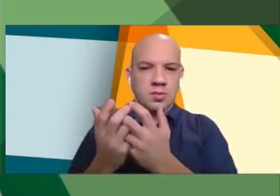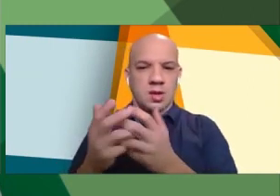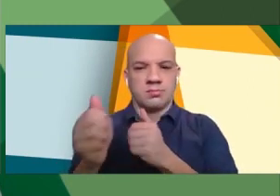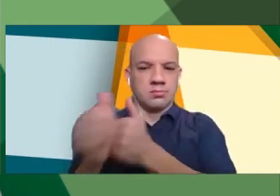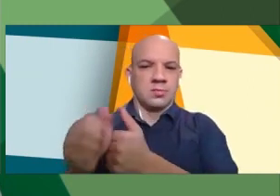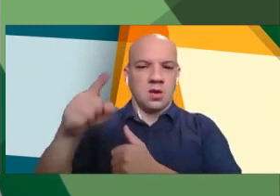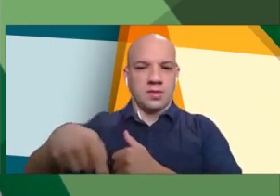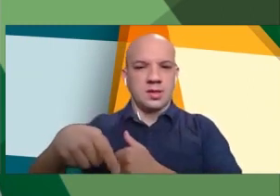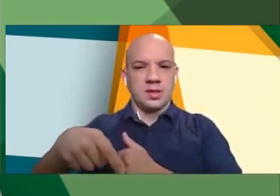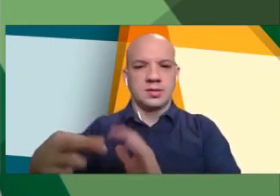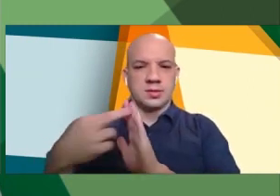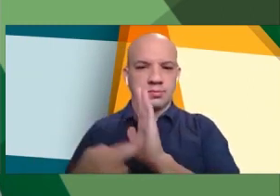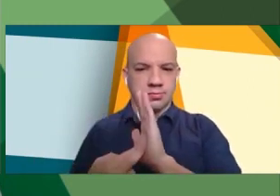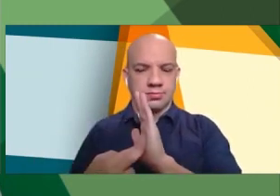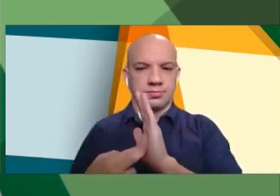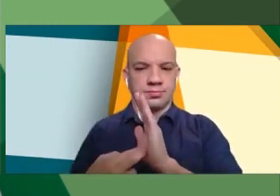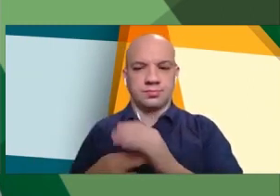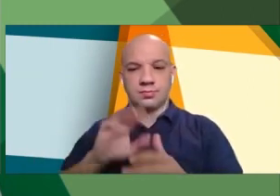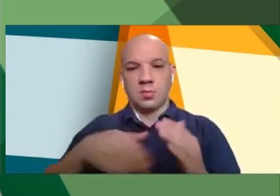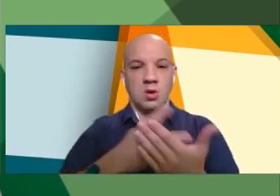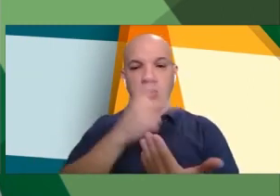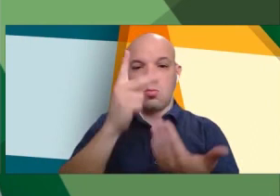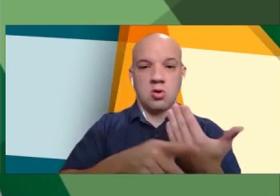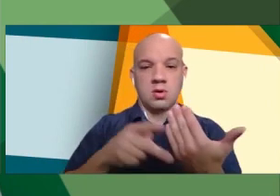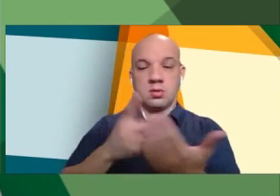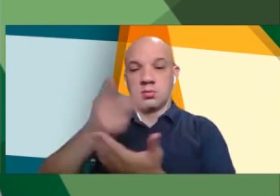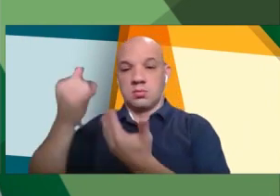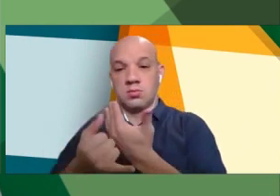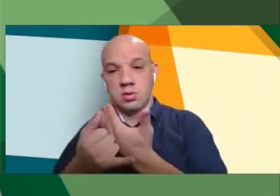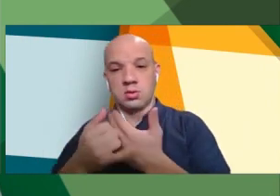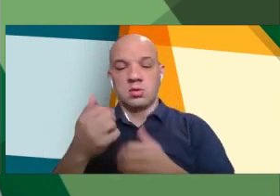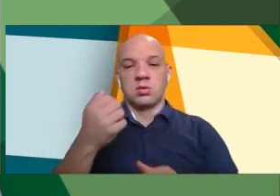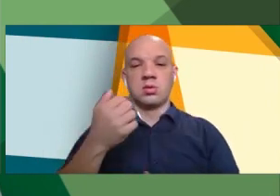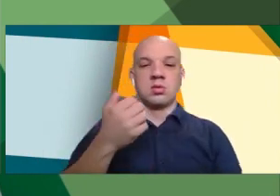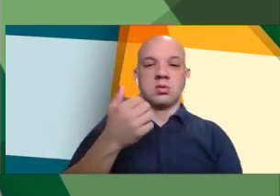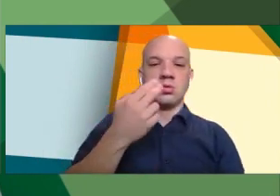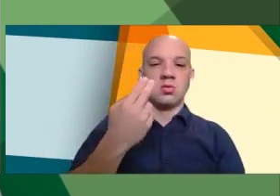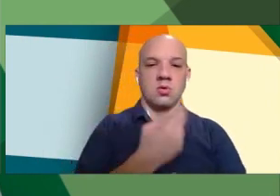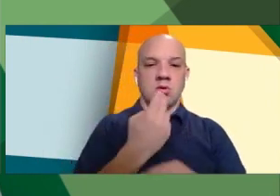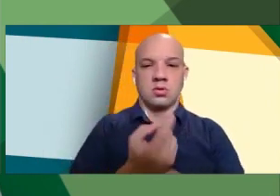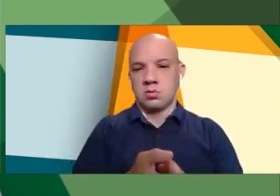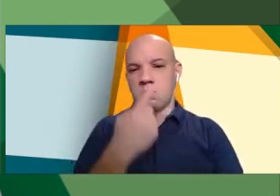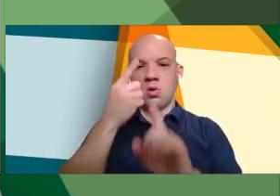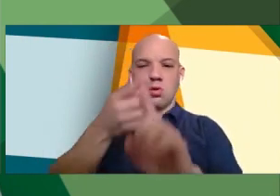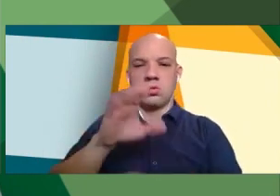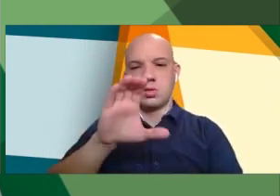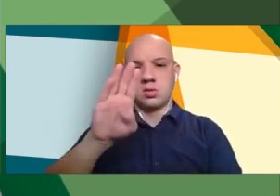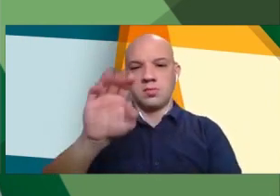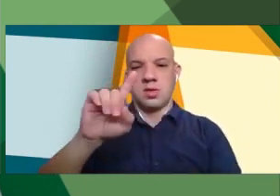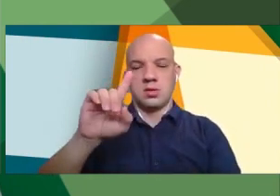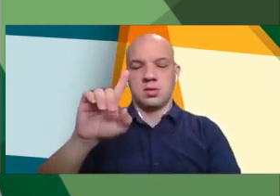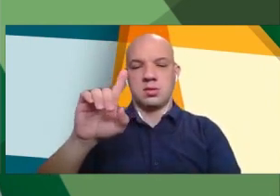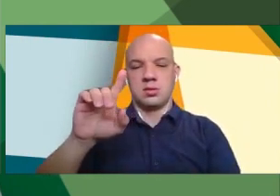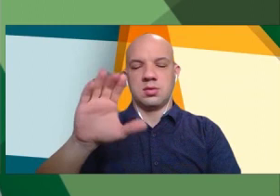regulations. Basically, for all programs or projects using at least $1 of CDBG-DR funding that meet